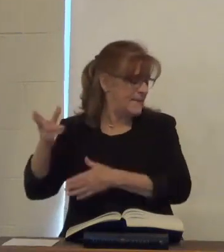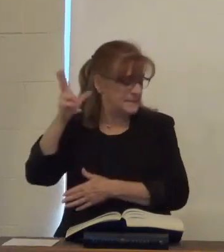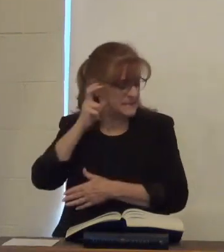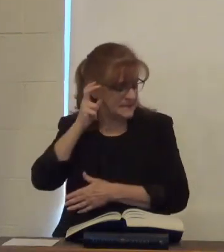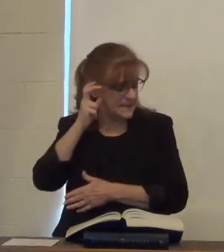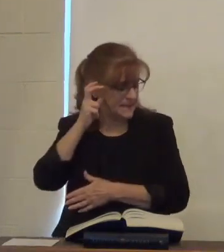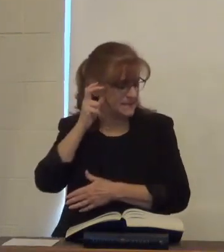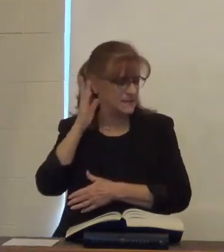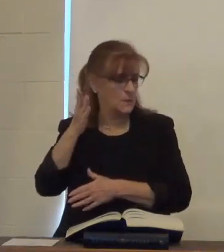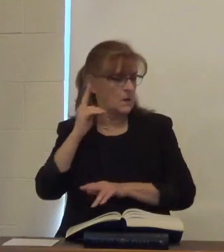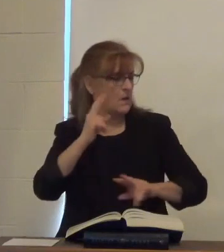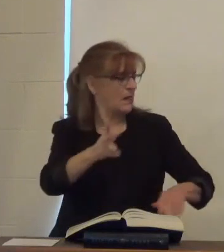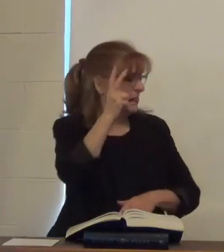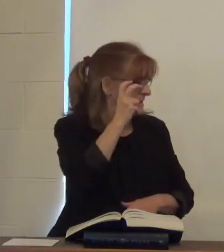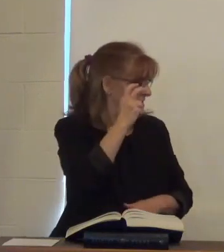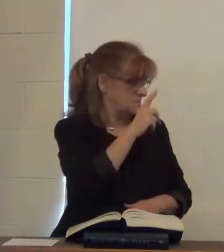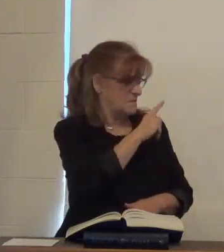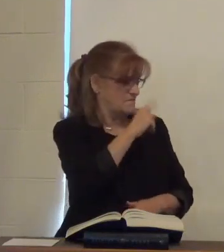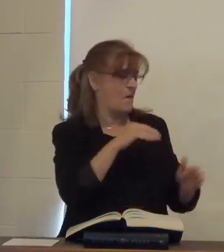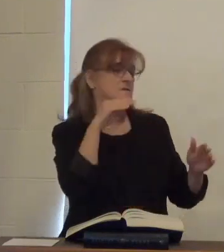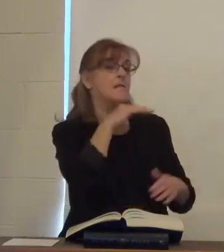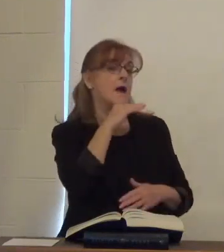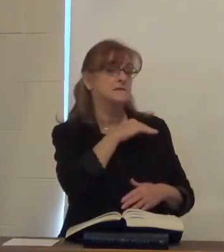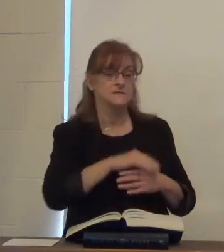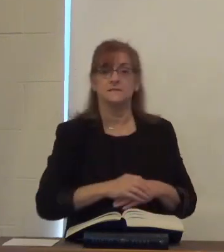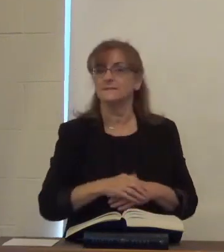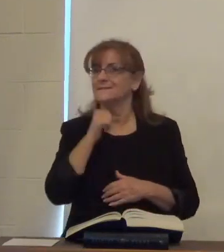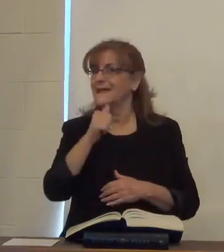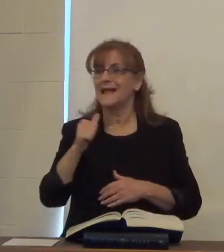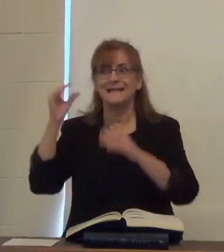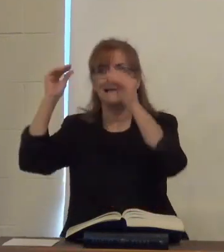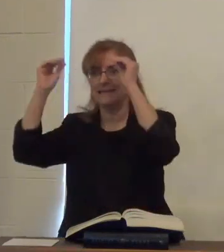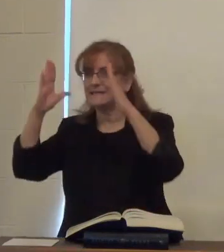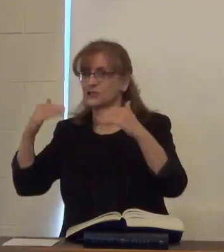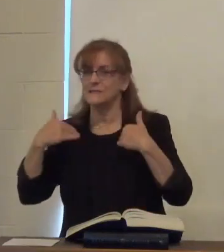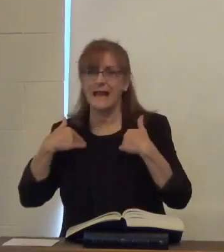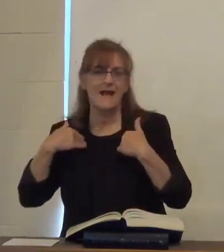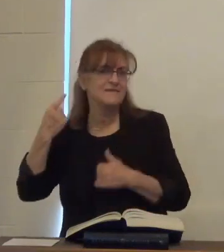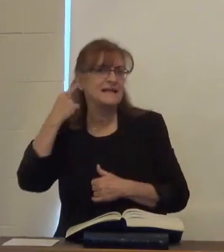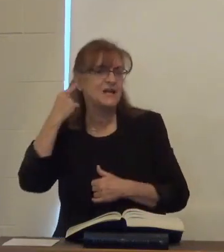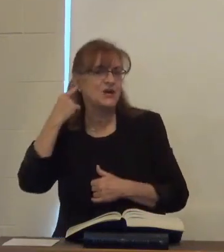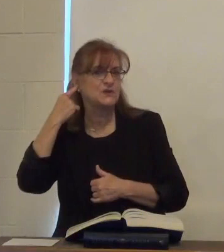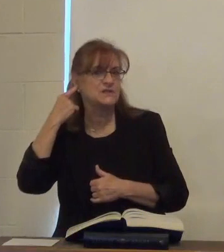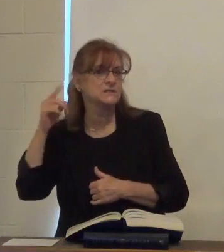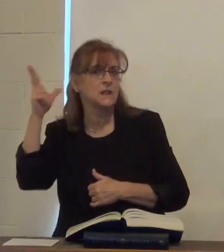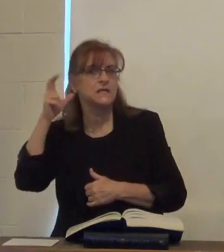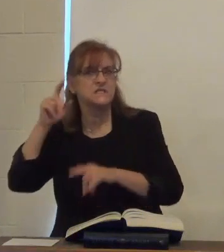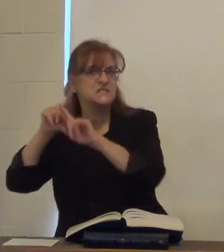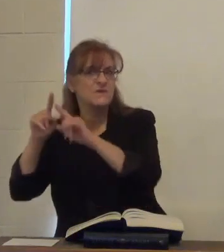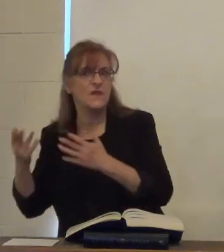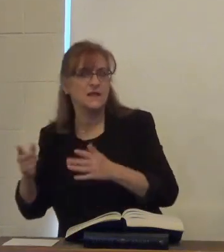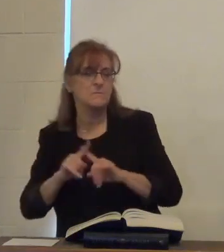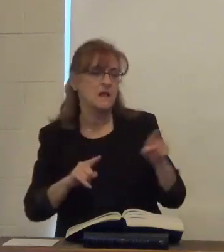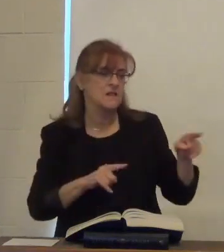be turned unto fables. Notice it's not the teachers that have the itching ears here, it's the listeners. They're